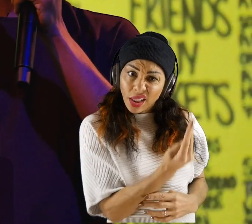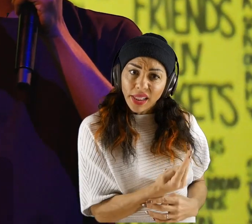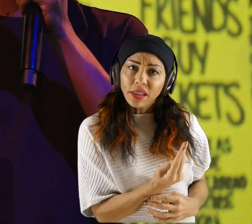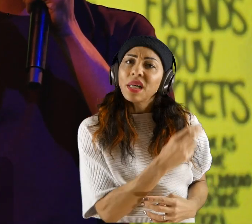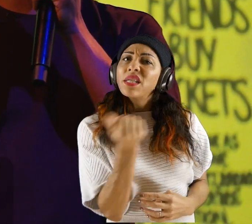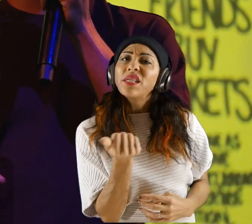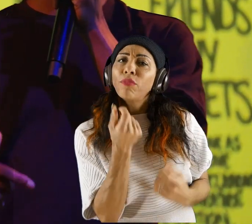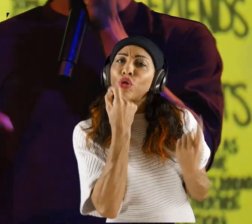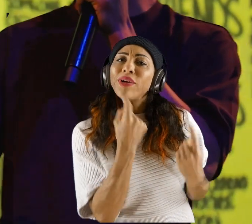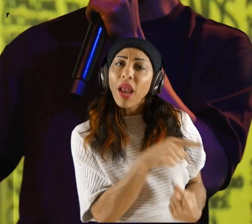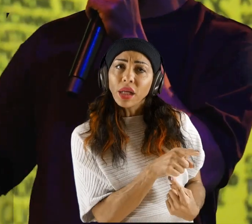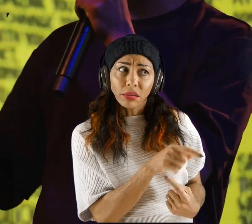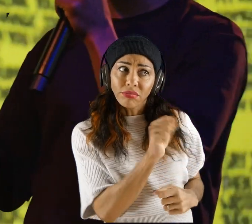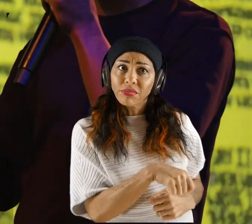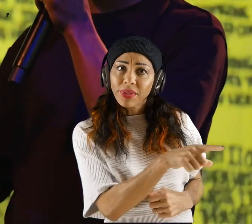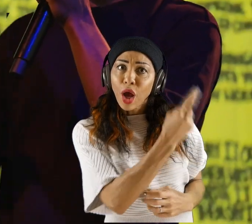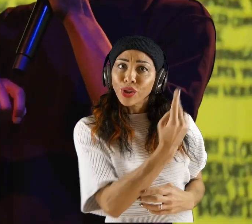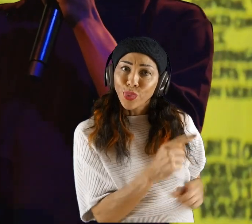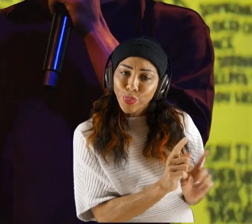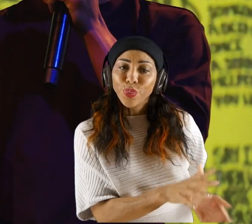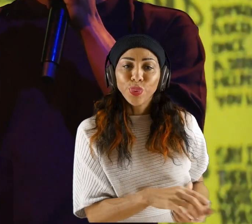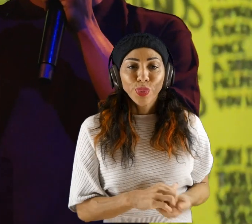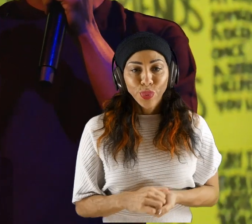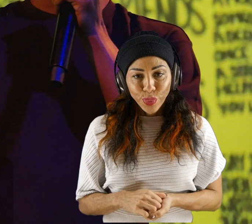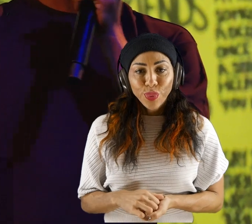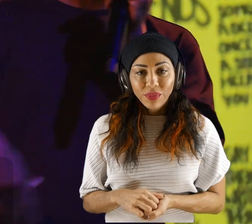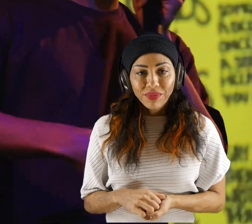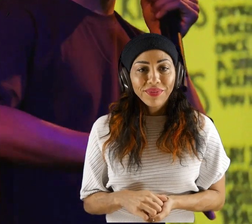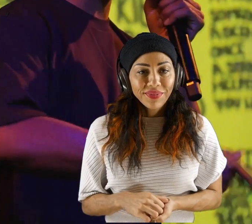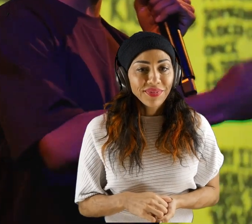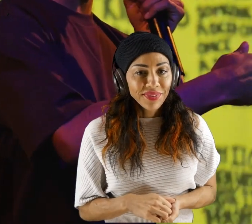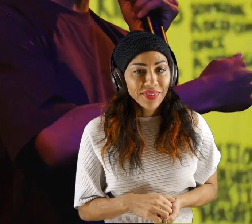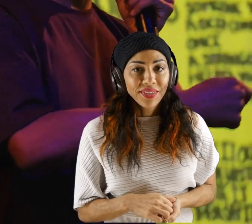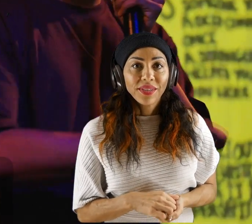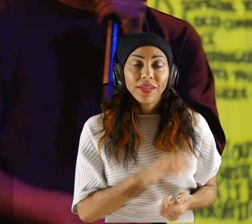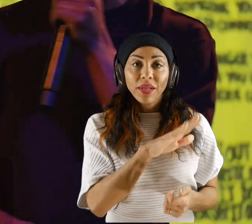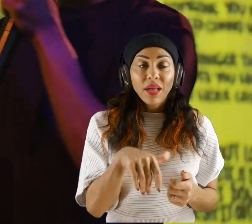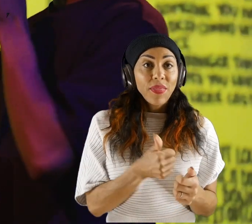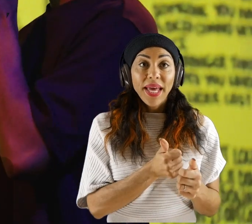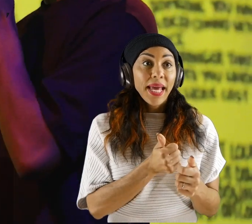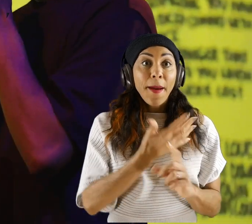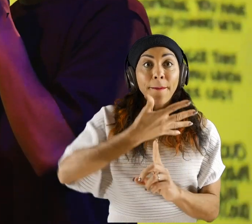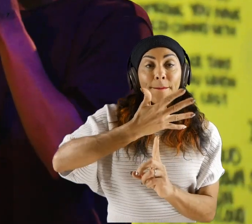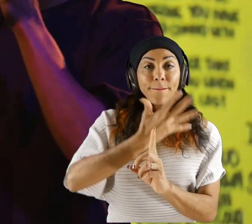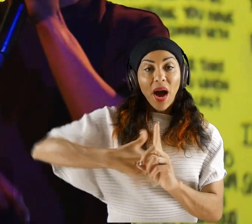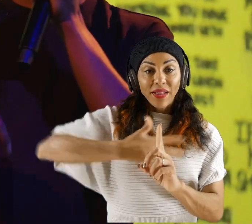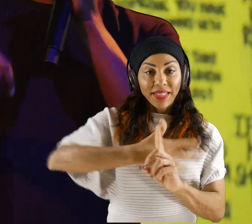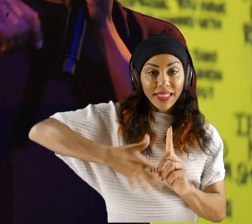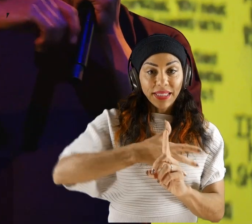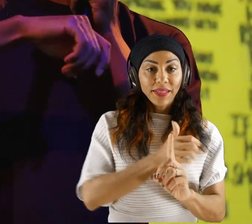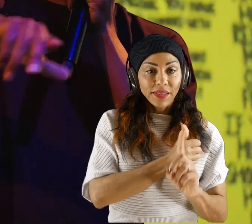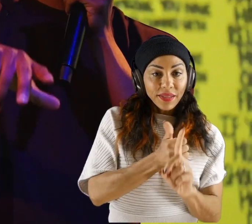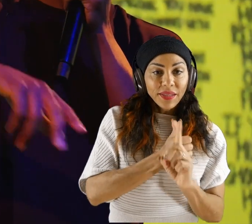people don't realize. I'm like, you know, the person like that is, you know, doing the support work behind the scenes, might be a bad boy painter,